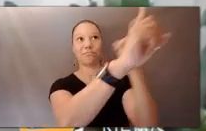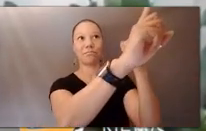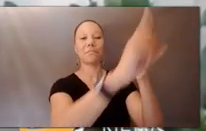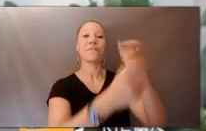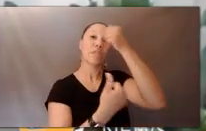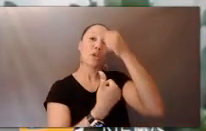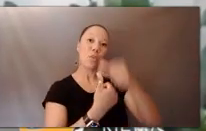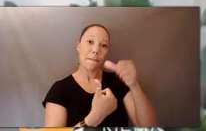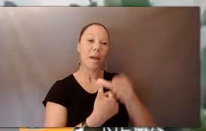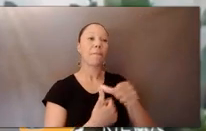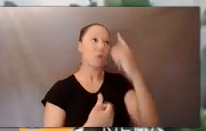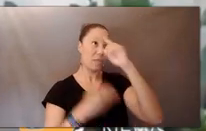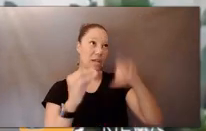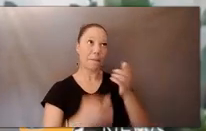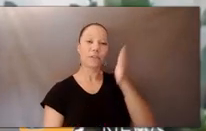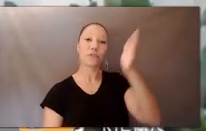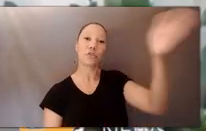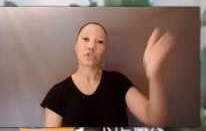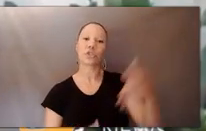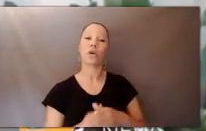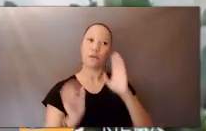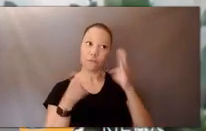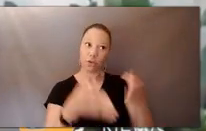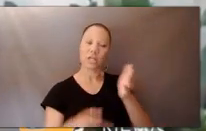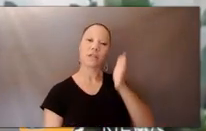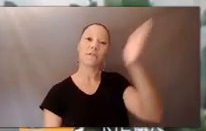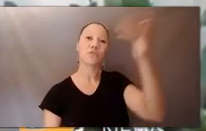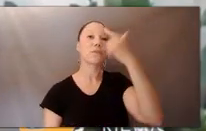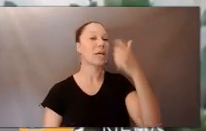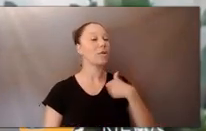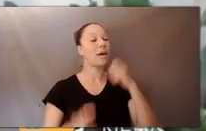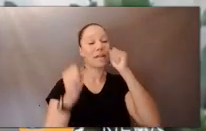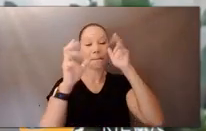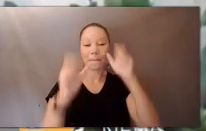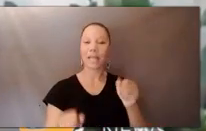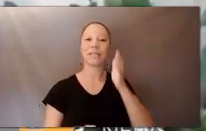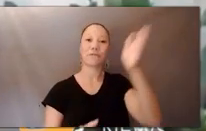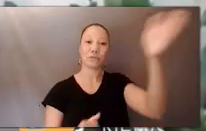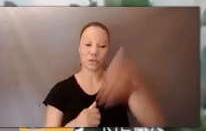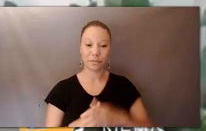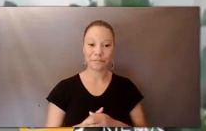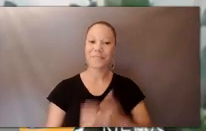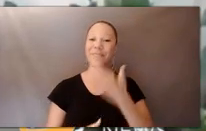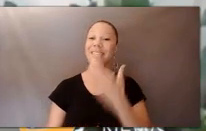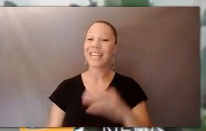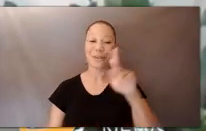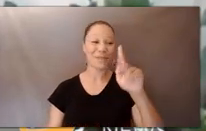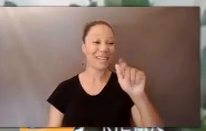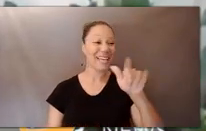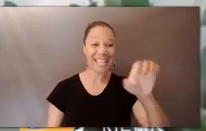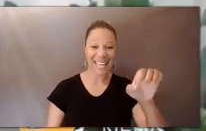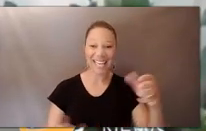to set your sights ahead for the future. Focus on your future because you have an awesome future ahead. Awesome. Thank you. Katie, last